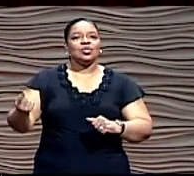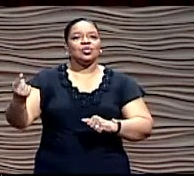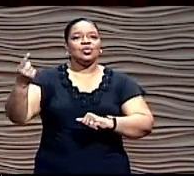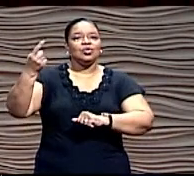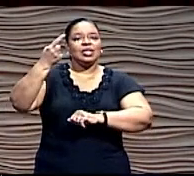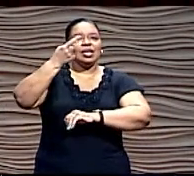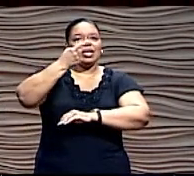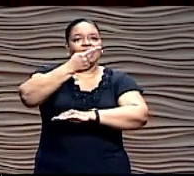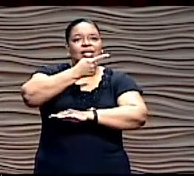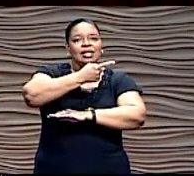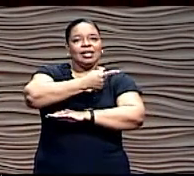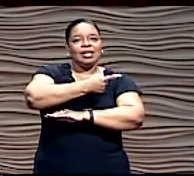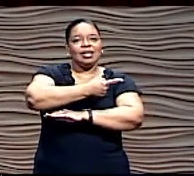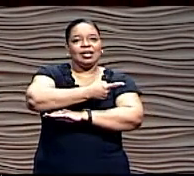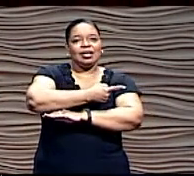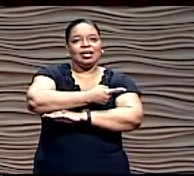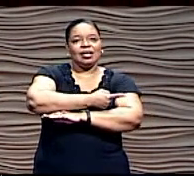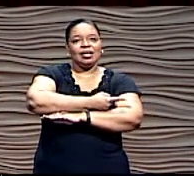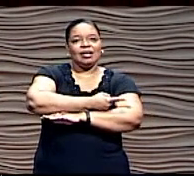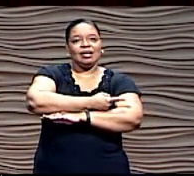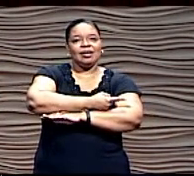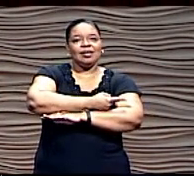today.